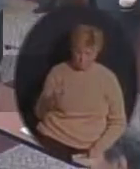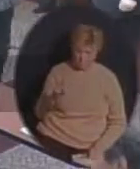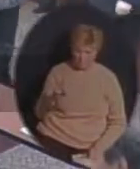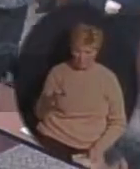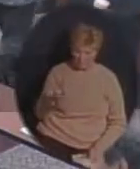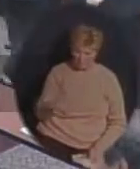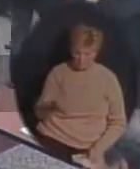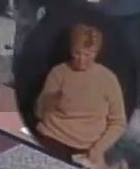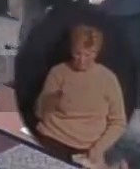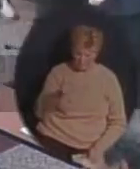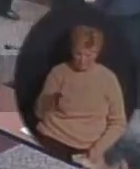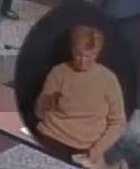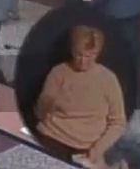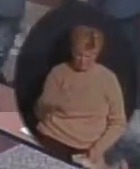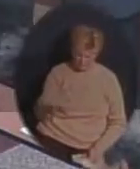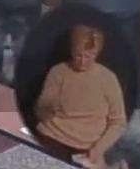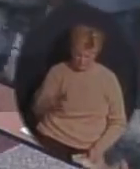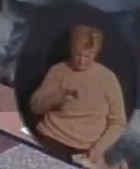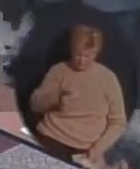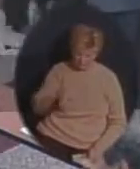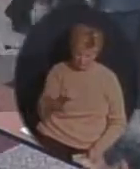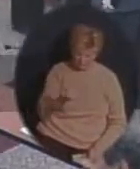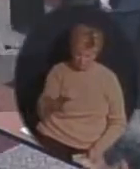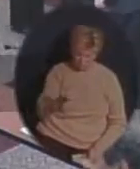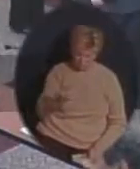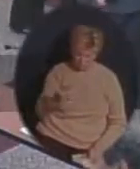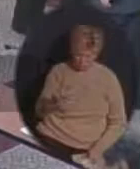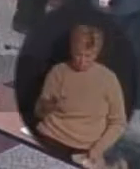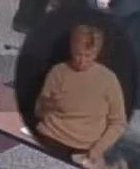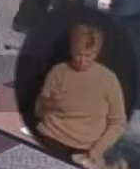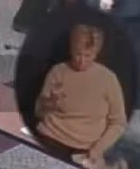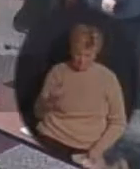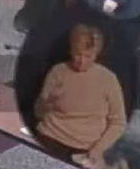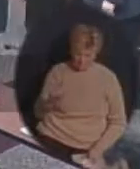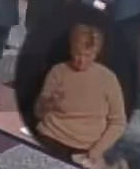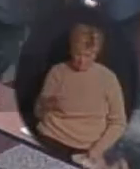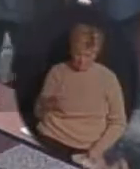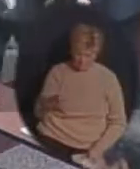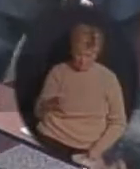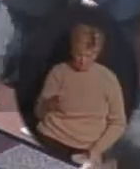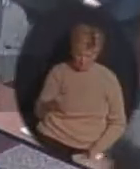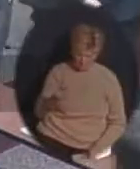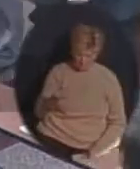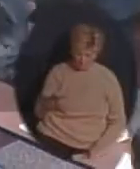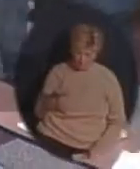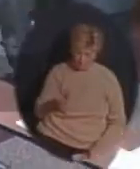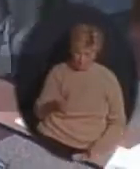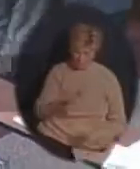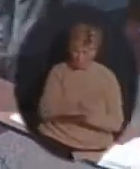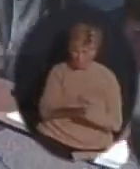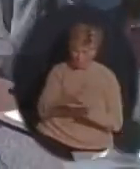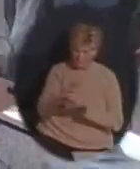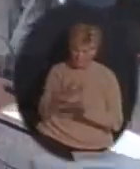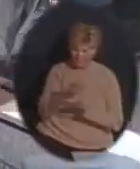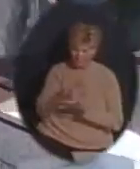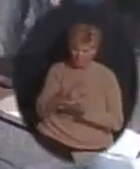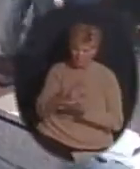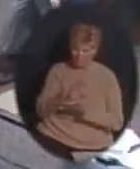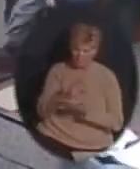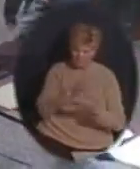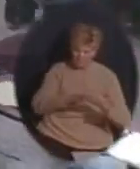The Academy is offered in 6 evening sessions and covers all aspects of the school district, including teaching and